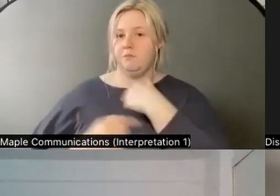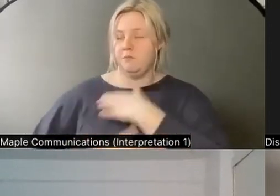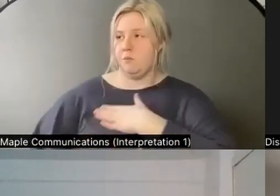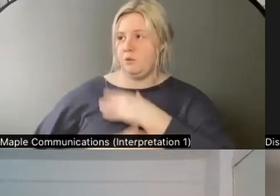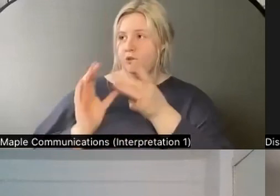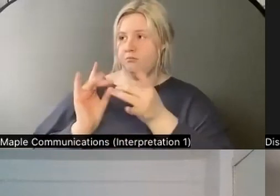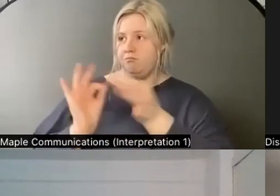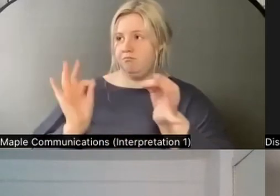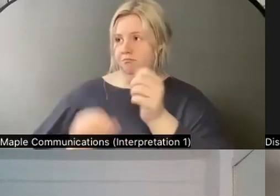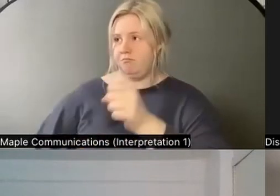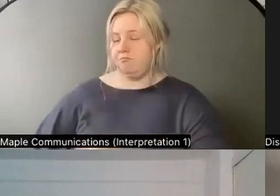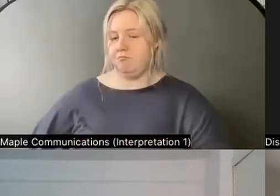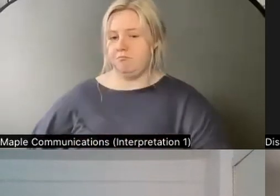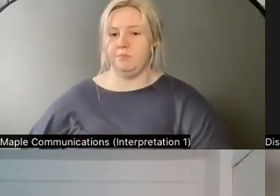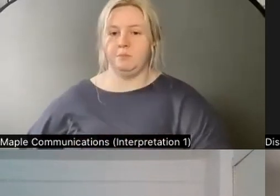for sure.